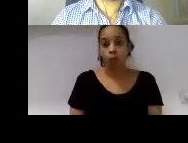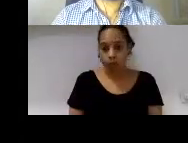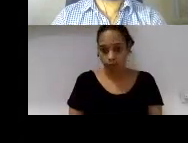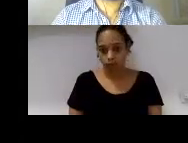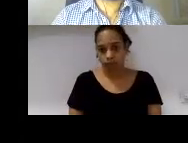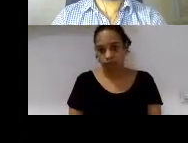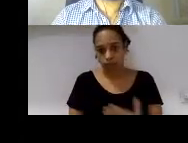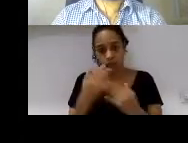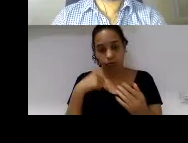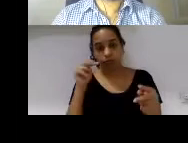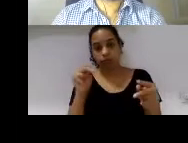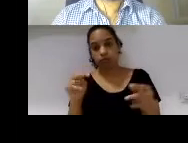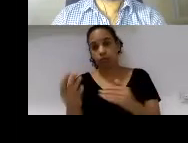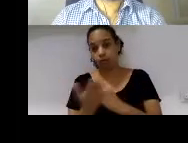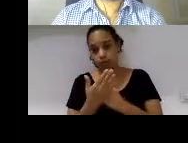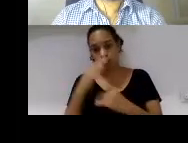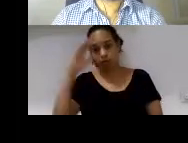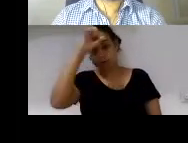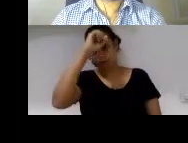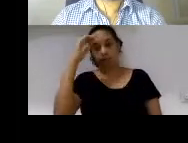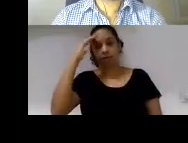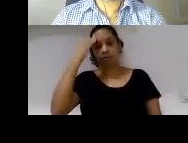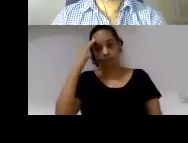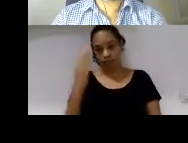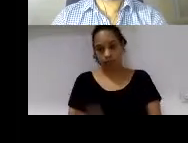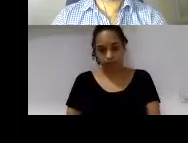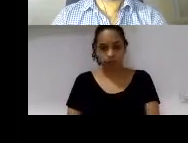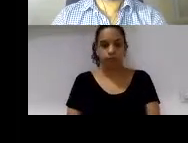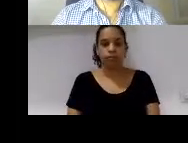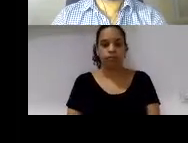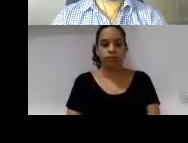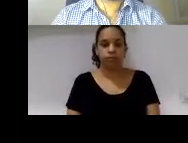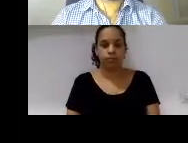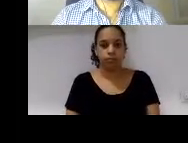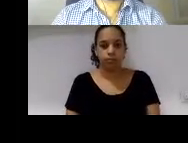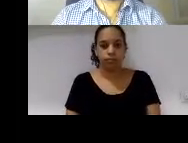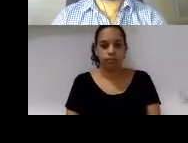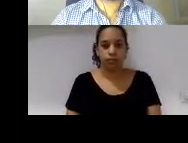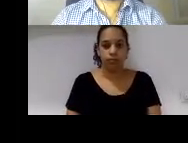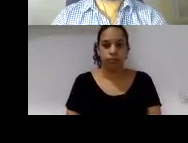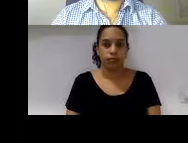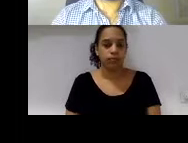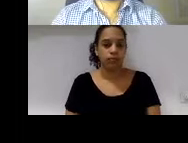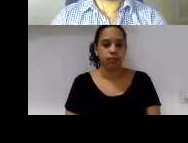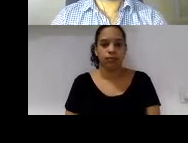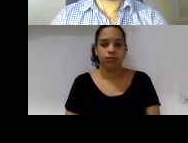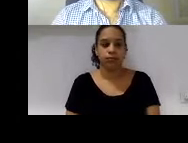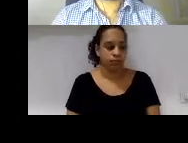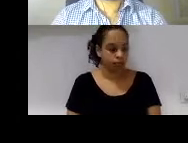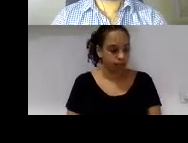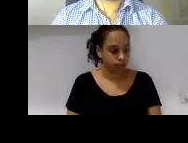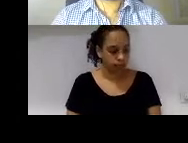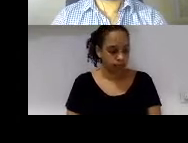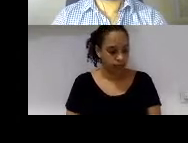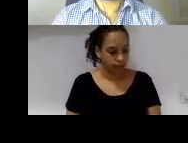Also, we want to understand the thing as a whole. That is the whole country, not just this leader or this pandemic